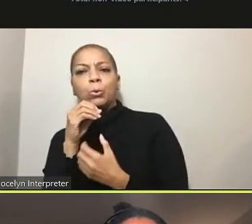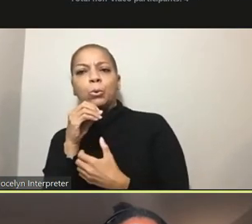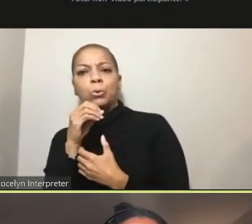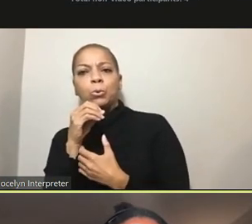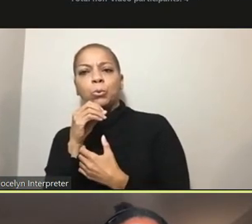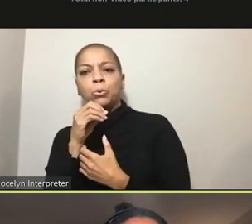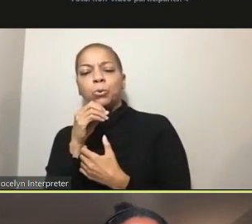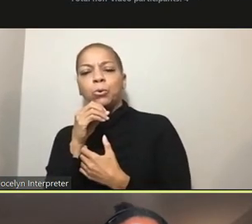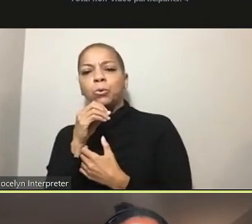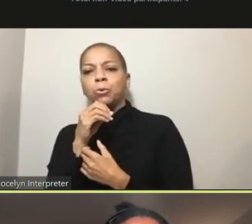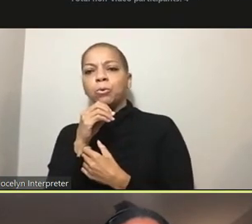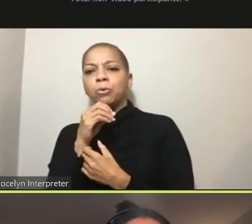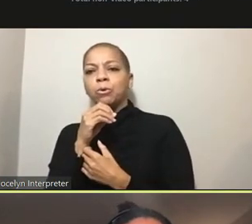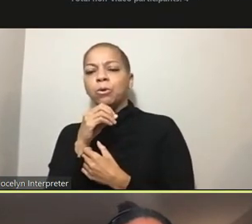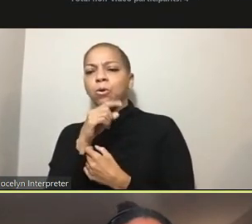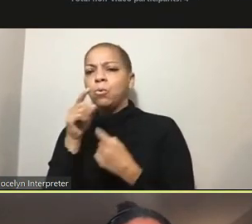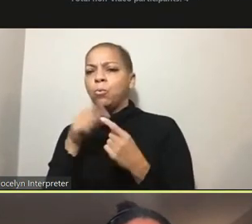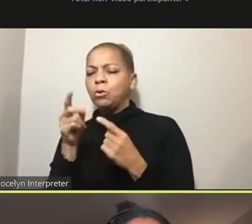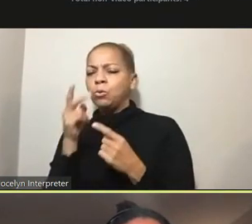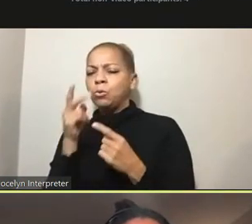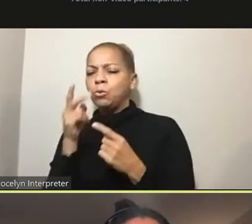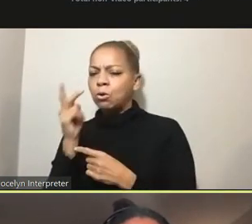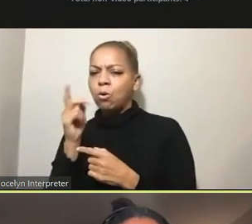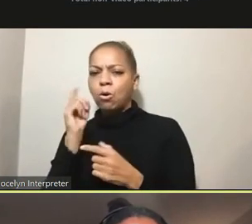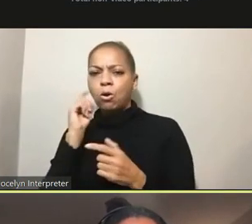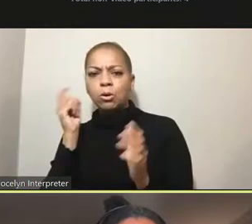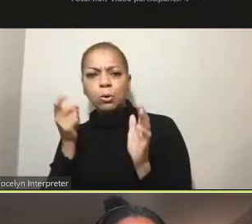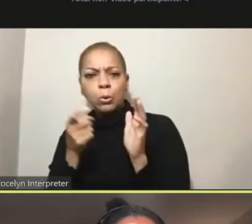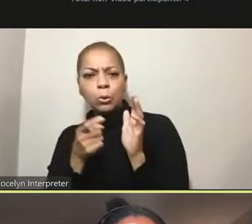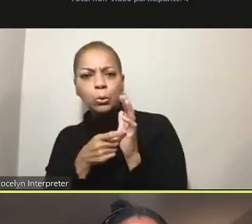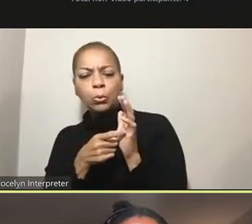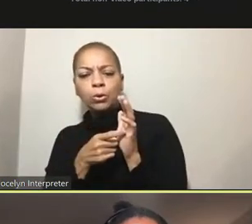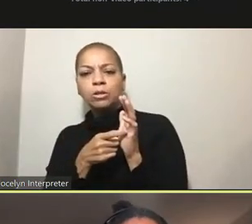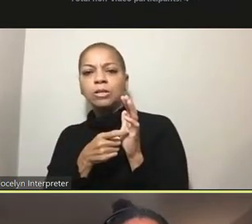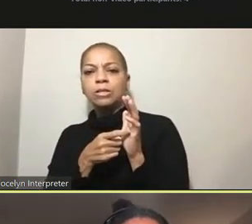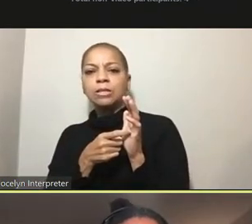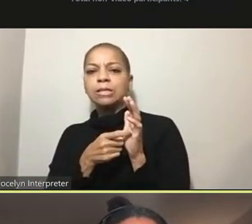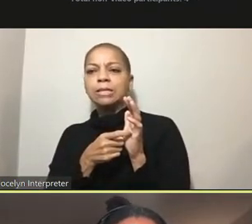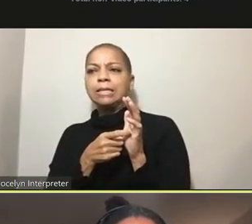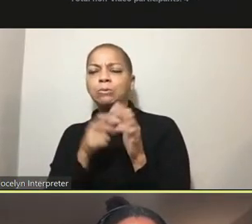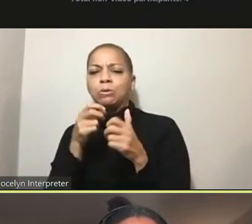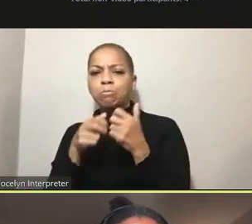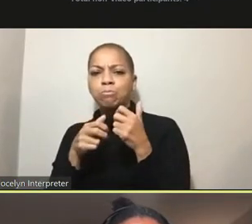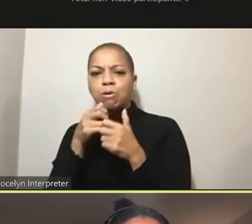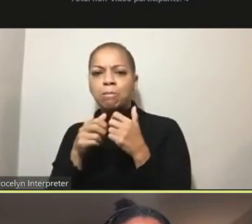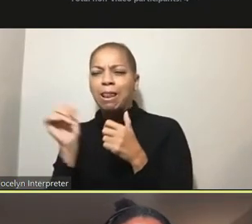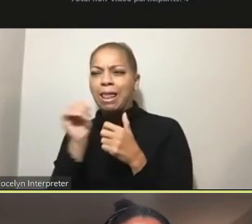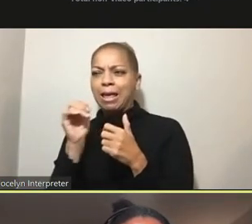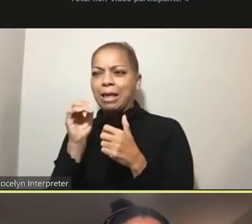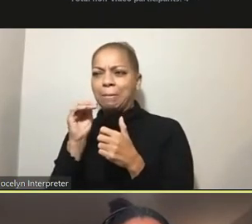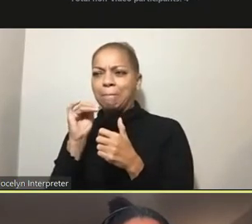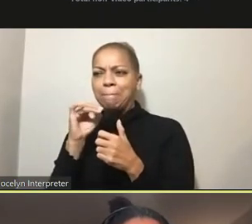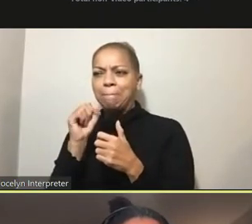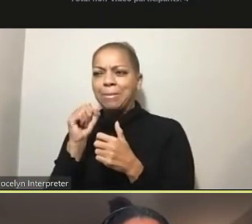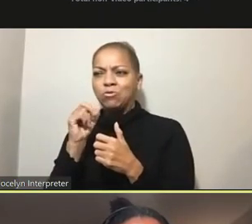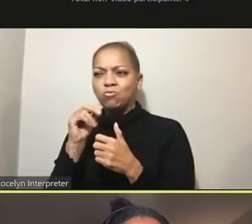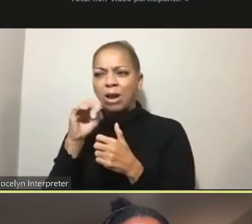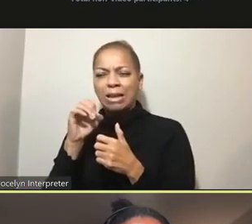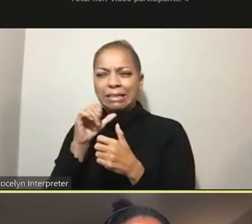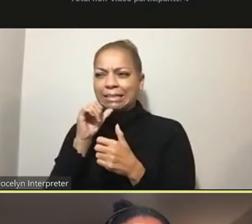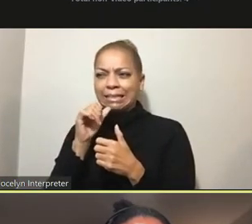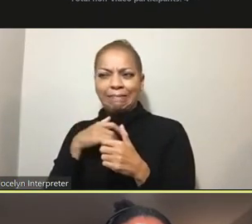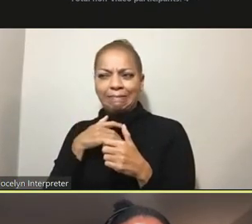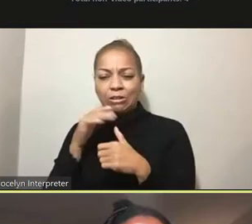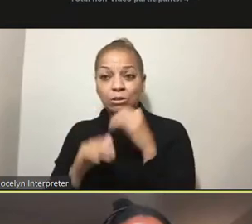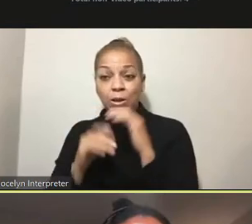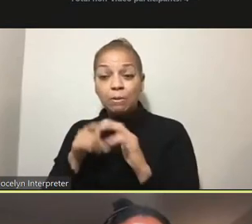mean, when you saw that there was an issue, like she was uncomfortable, did you reach out to her